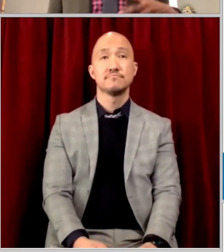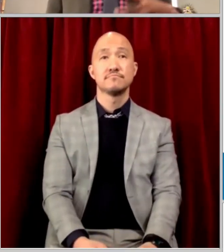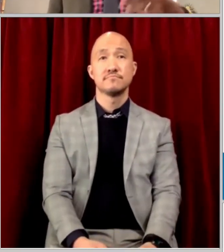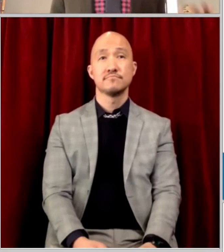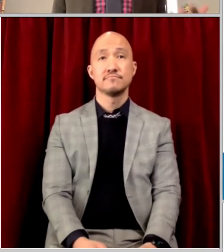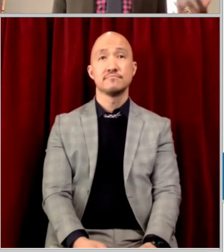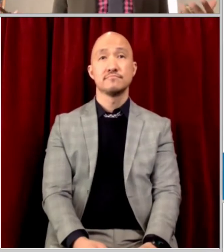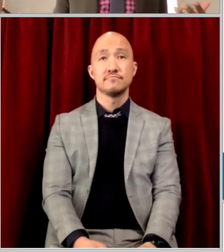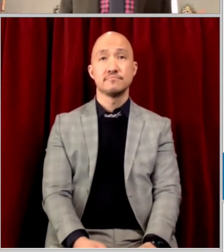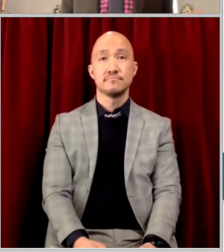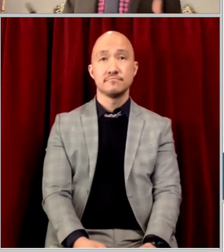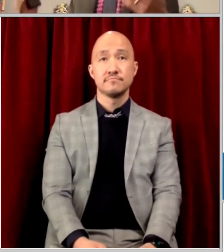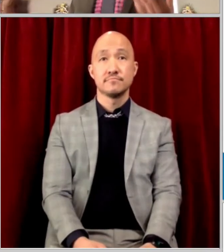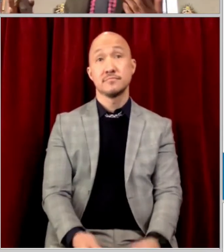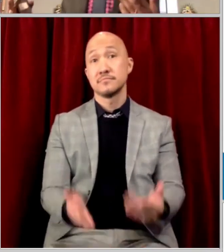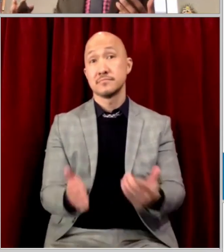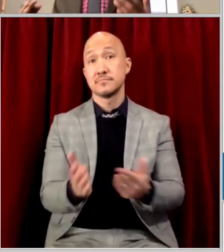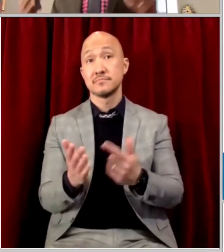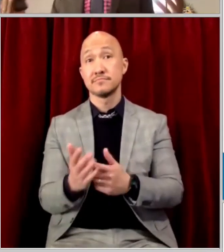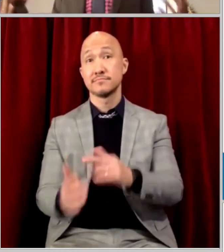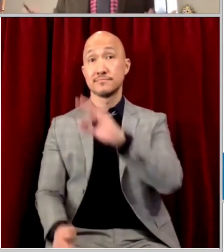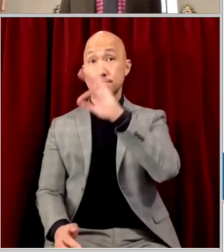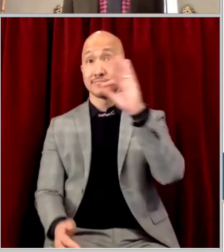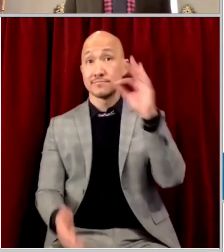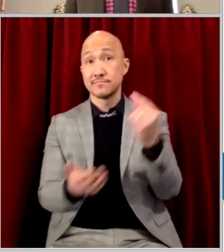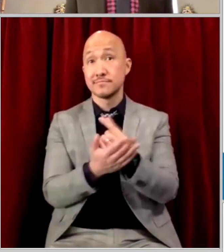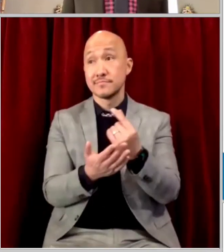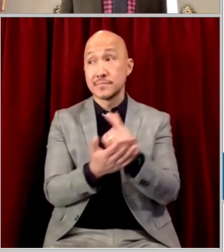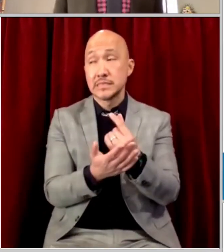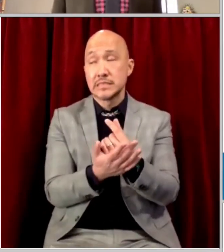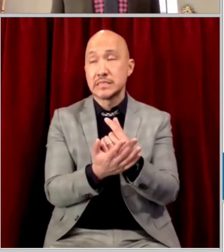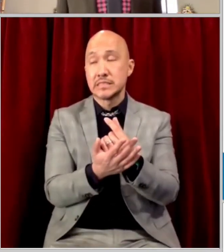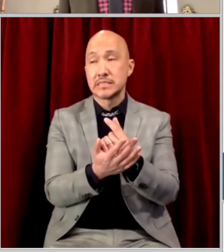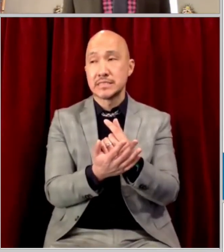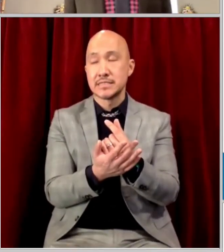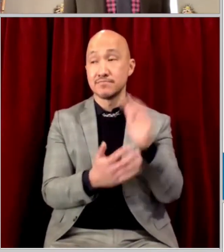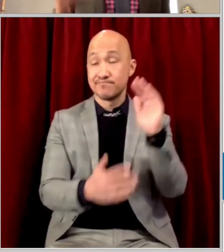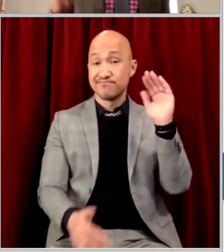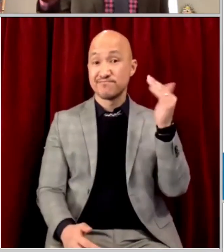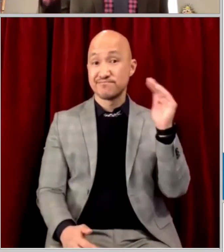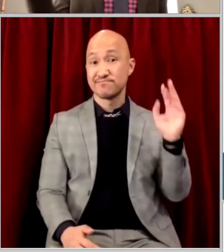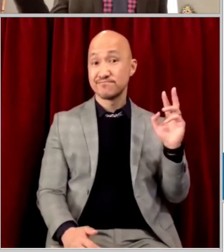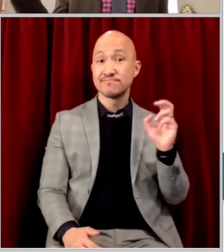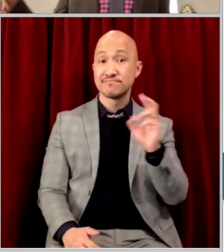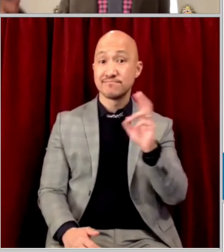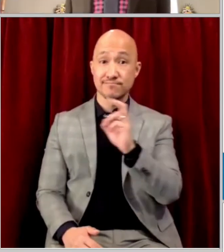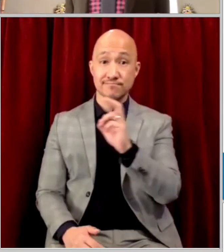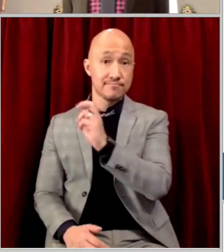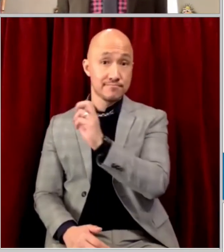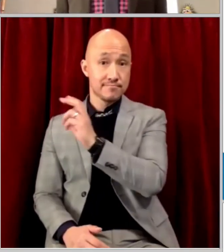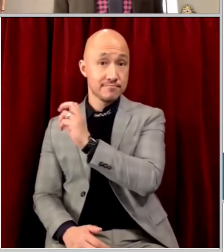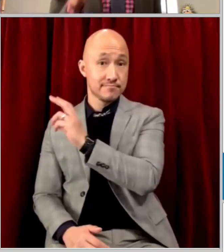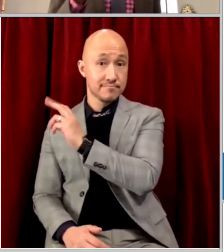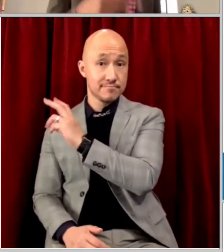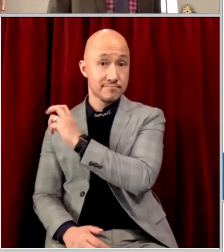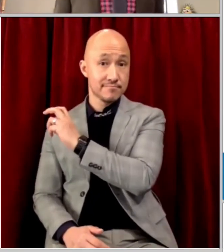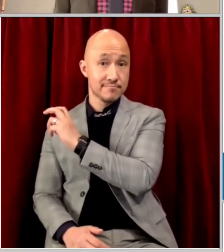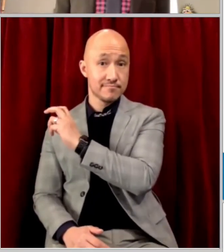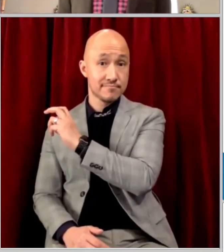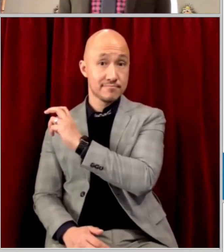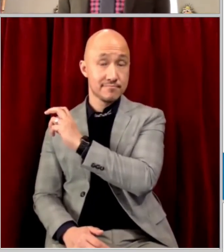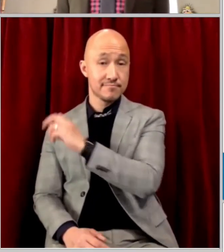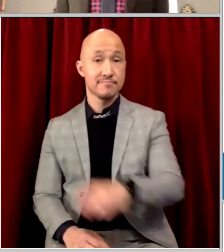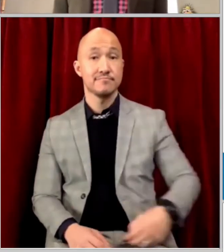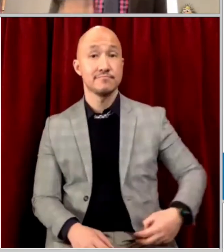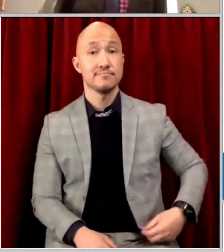that is awkward, right? Like that's awkward when you might say that in a workplace. But guess what? Give it a couple of months and those people